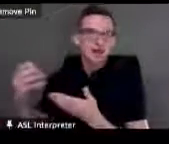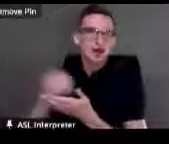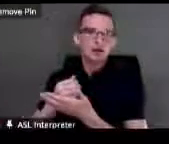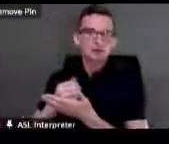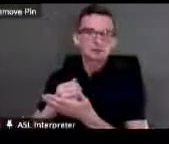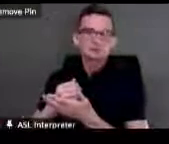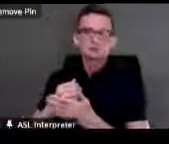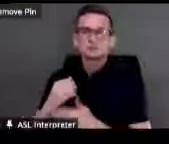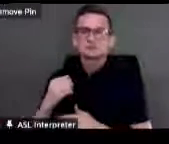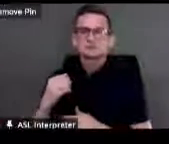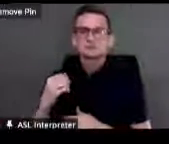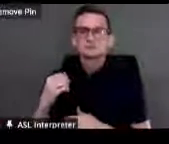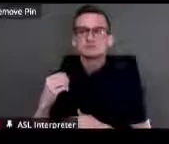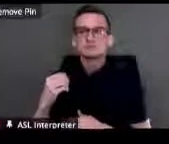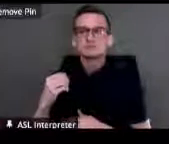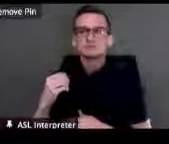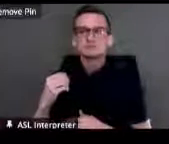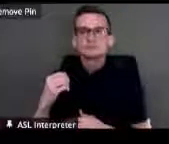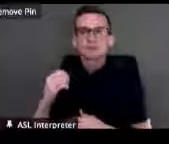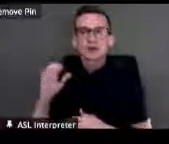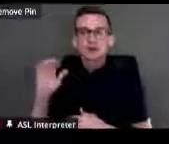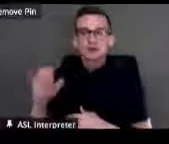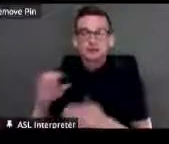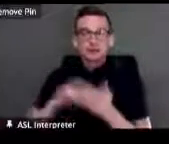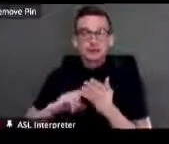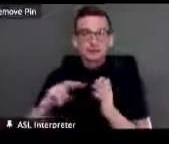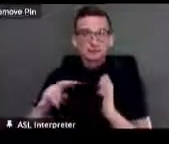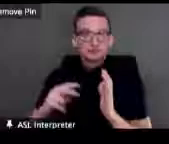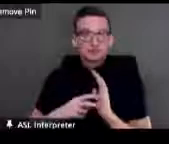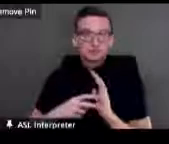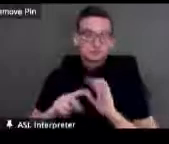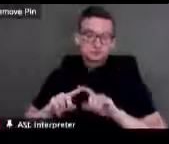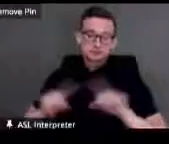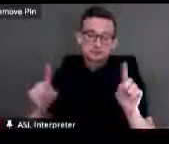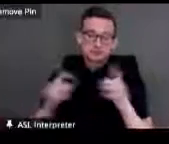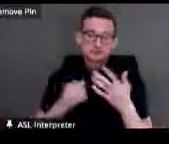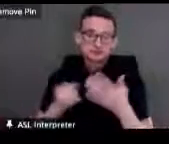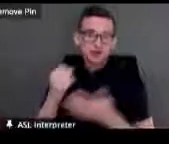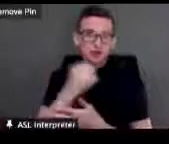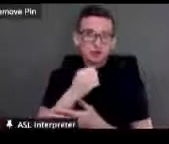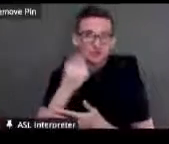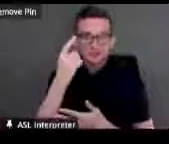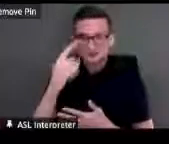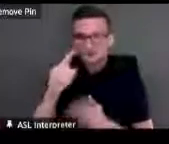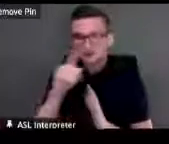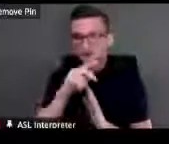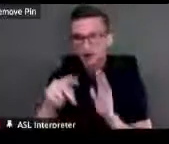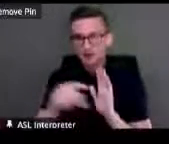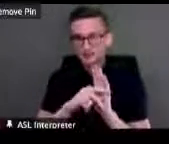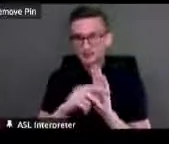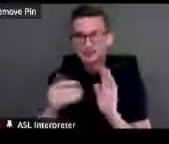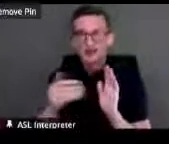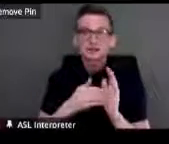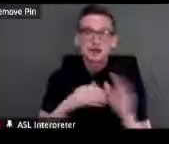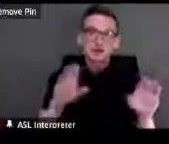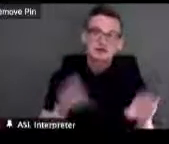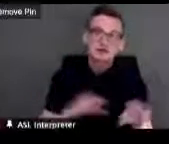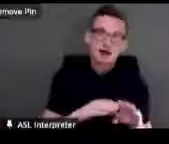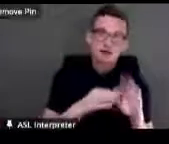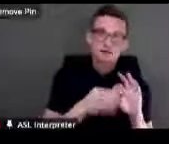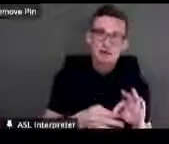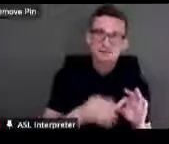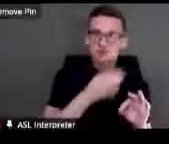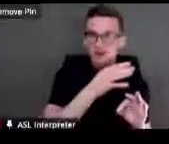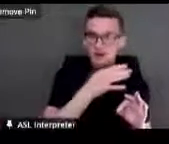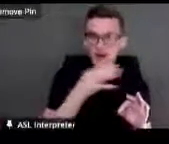And that lends to having different priorities on policy. Again, the Valley is ag-based, so we're concerned